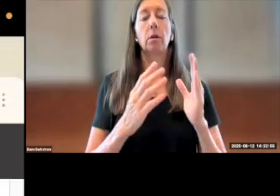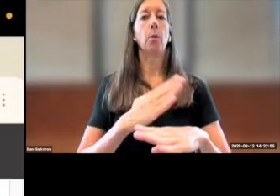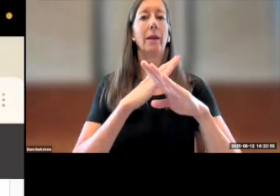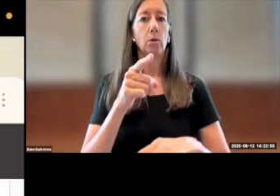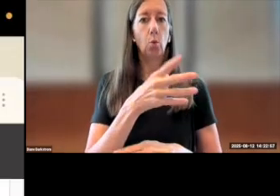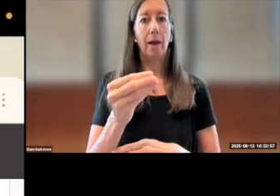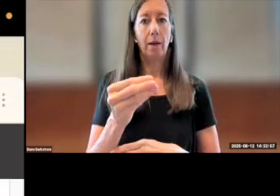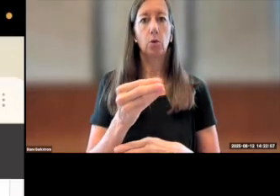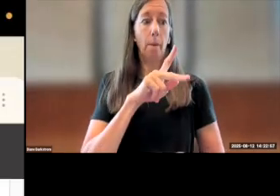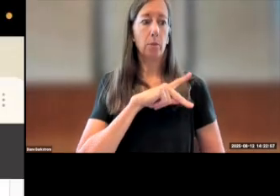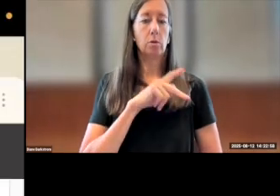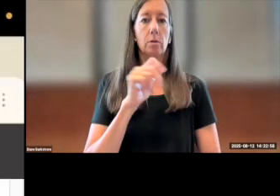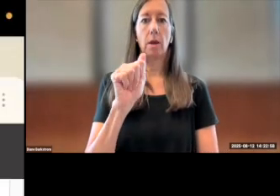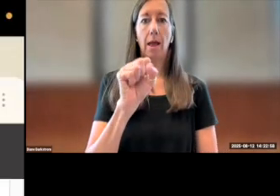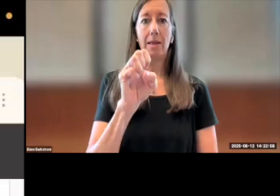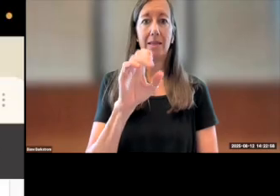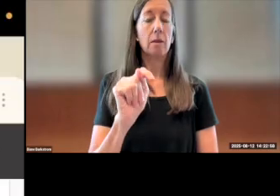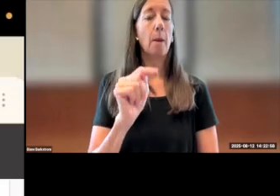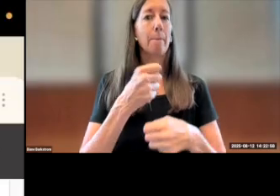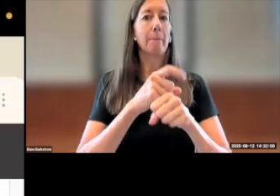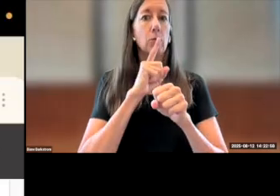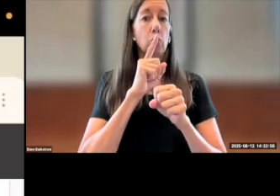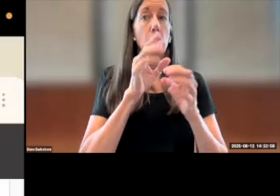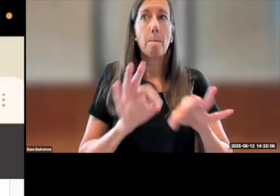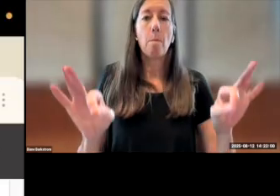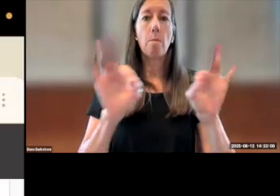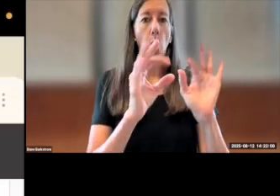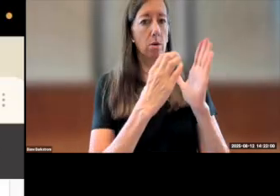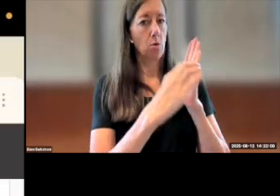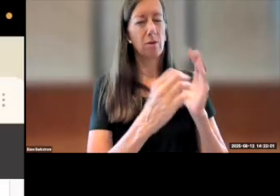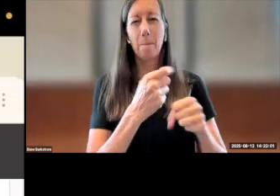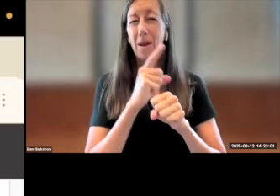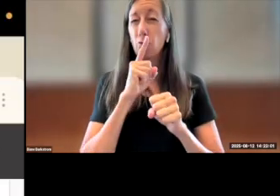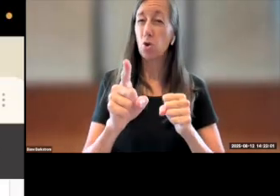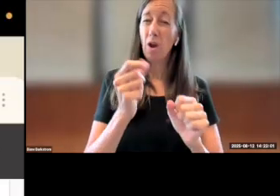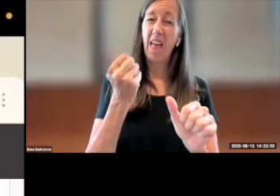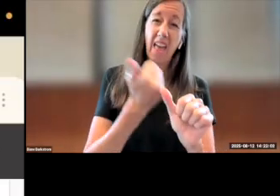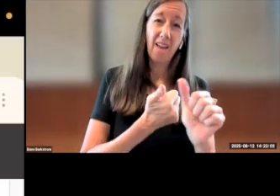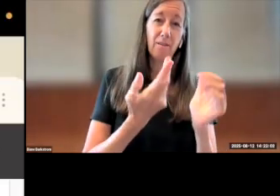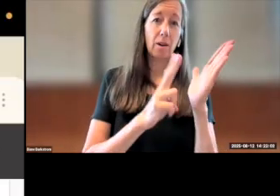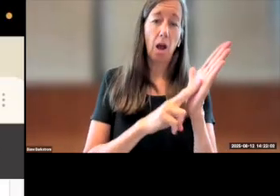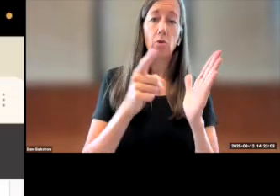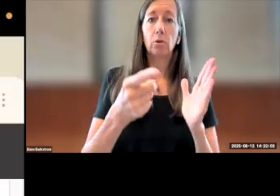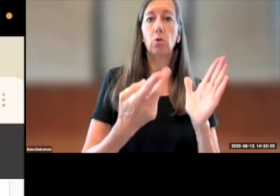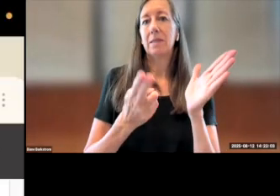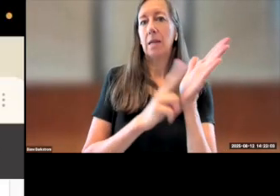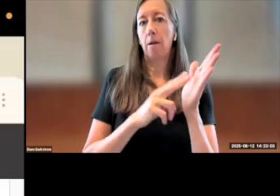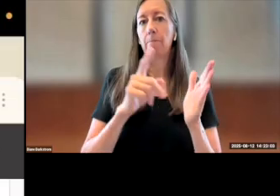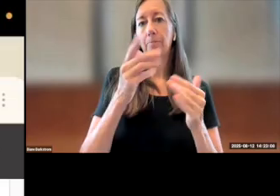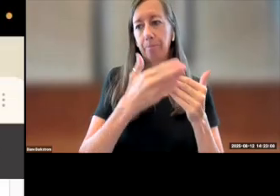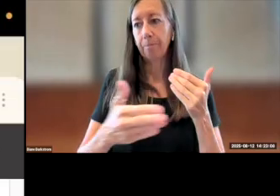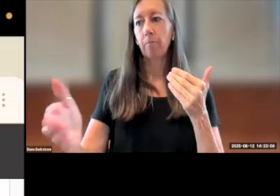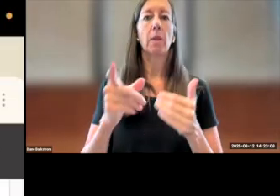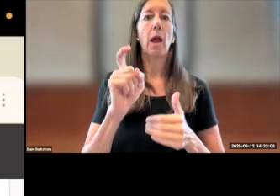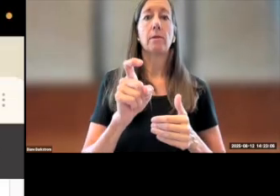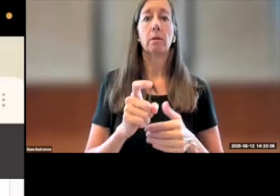sure that it's in every single contract that you sign from here on out, even if it's not this one, even if